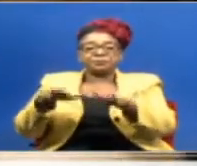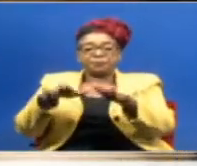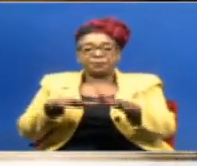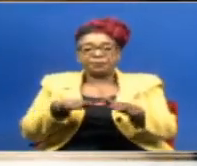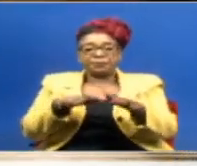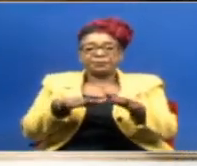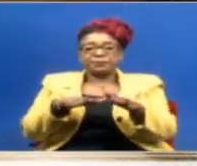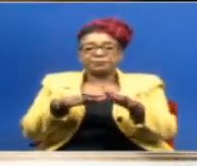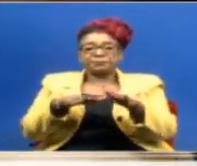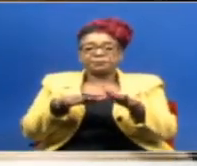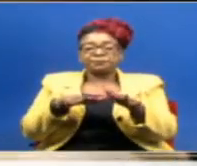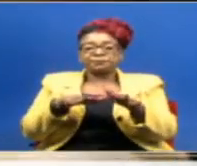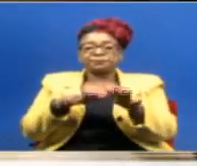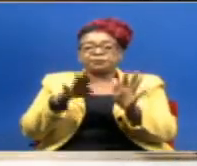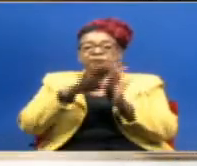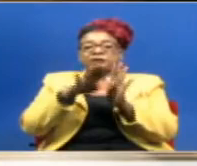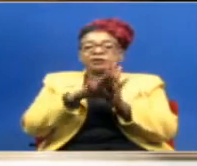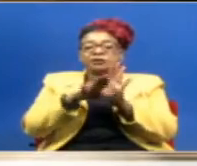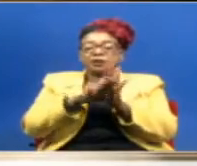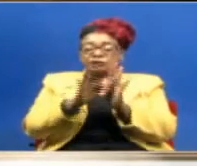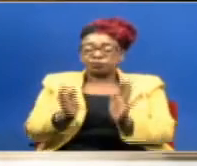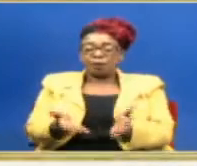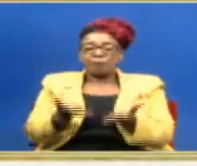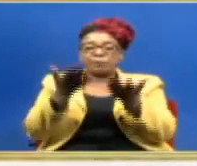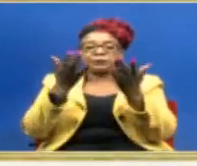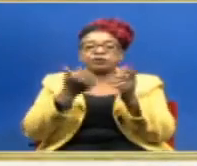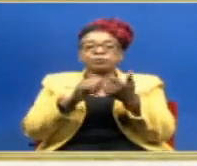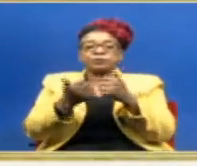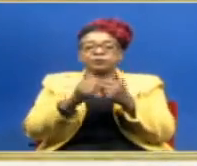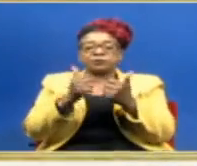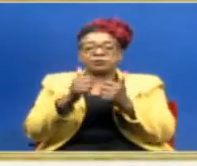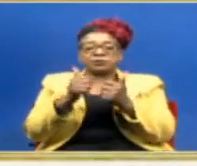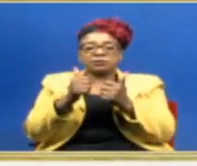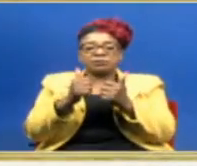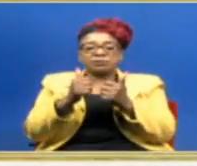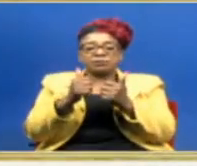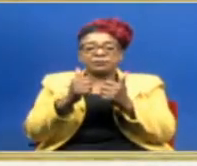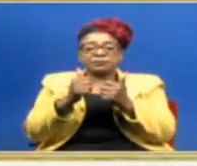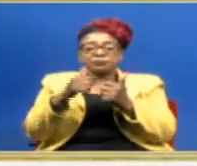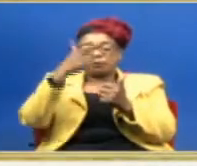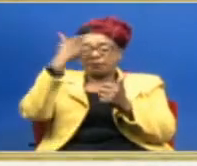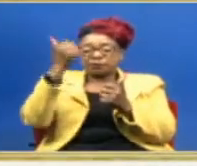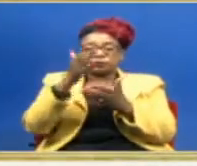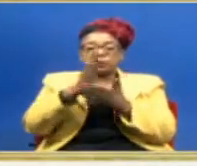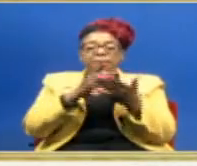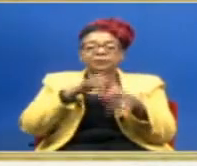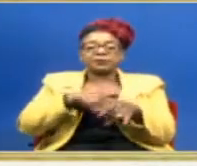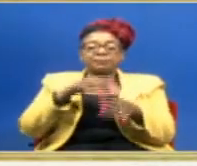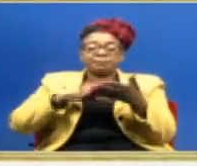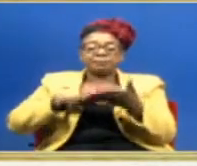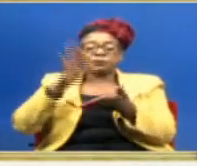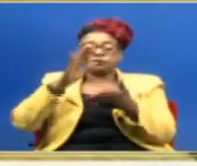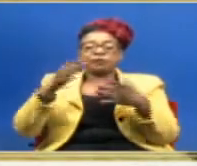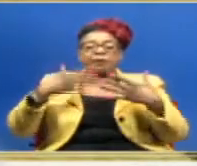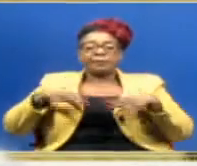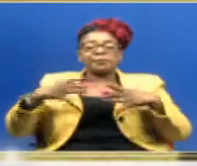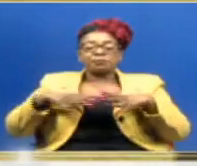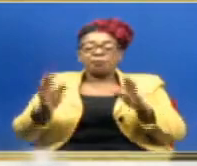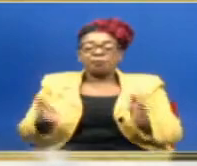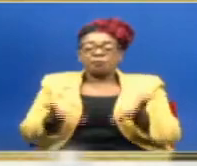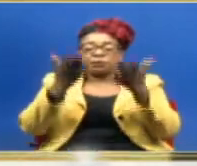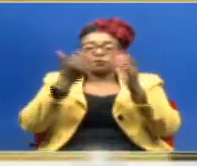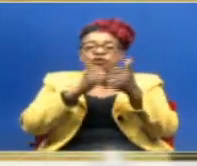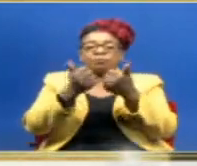here is to promote sports and sportsmanship, because sometimes most of our people, they are promoting sports from the aspect